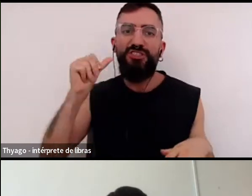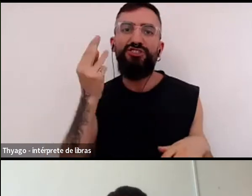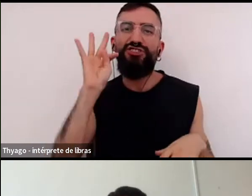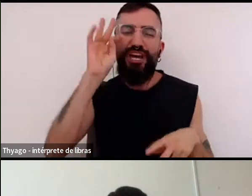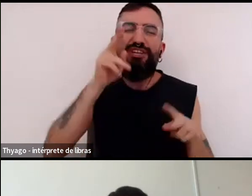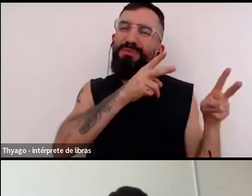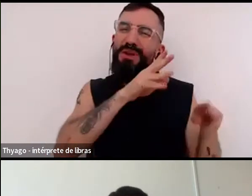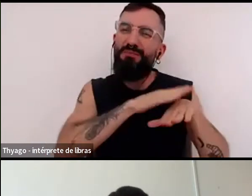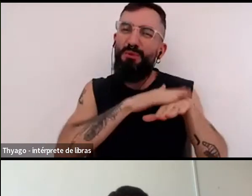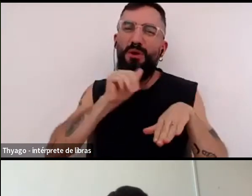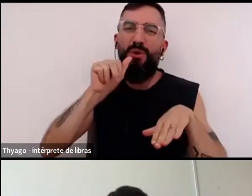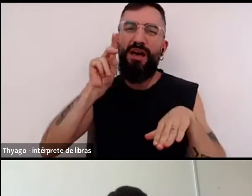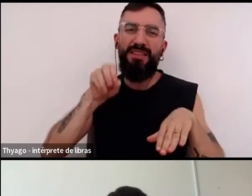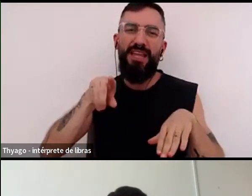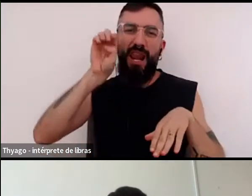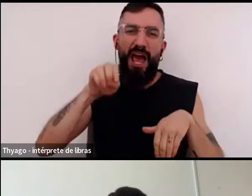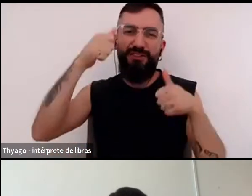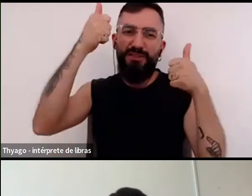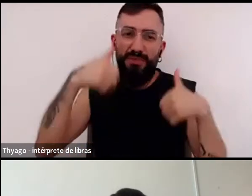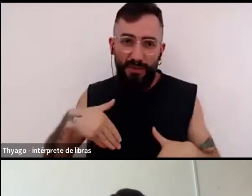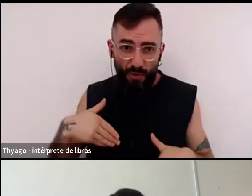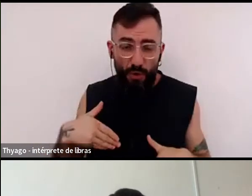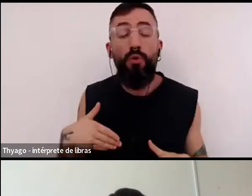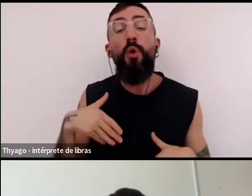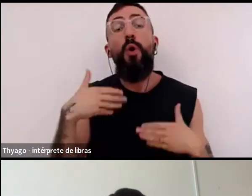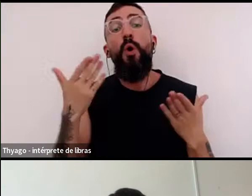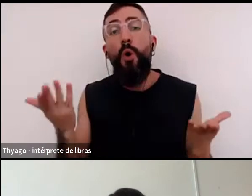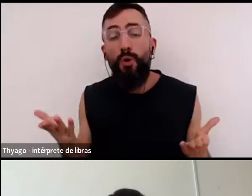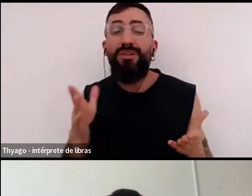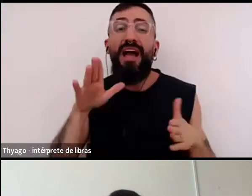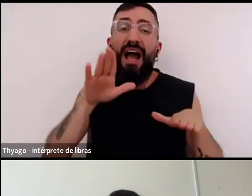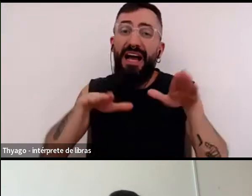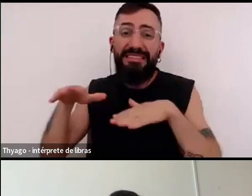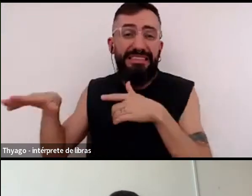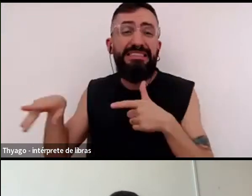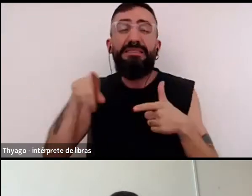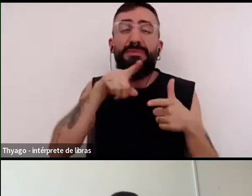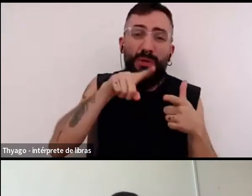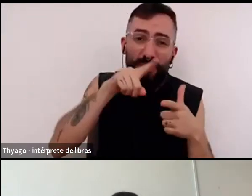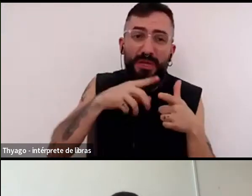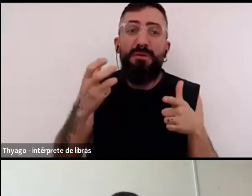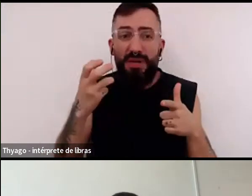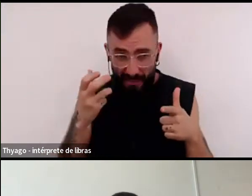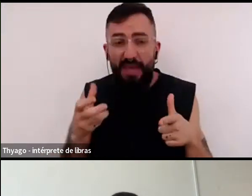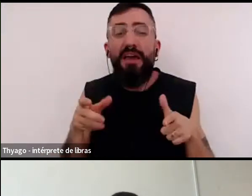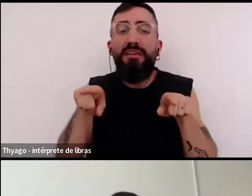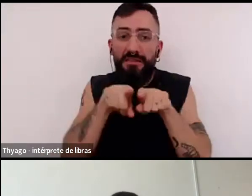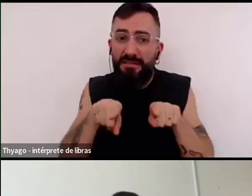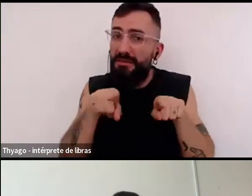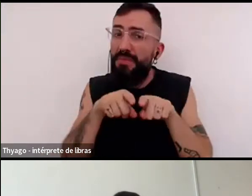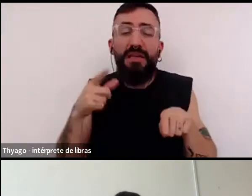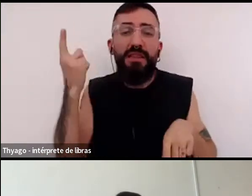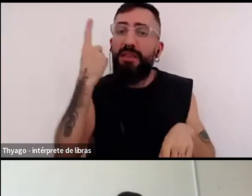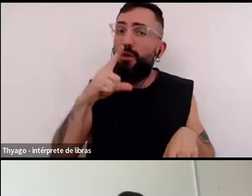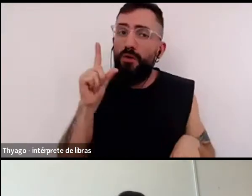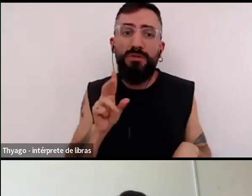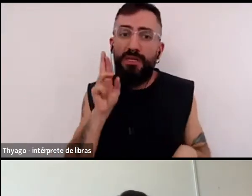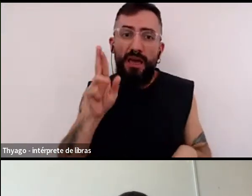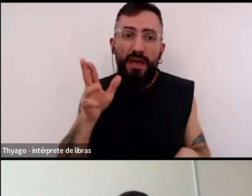suggested, or if you have any technical issues, write your questions to me and I will read them to the